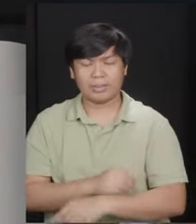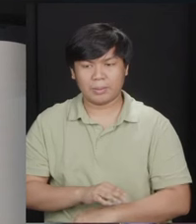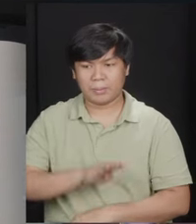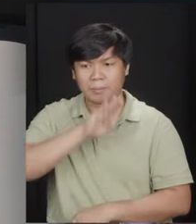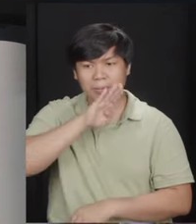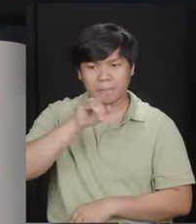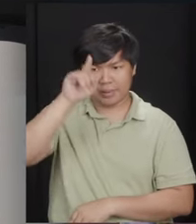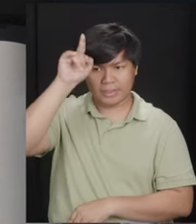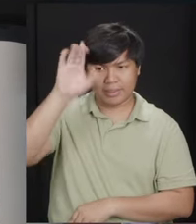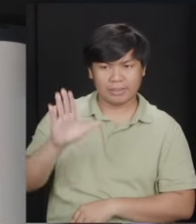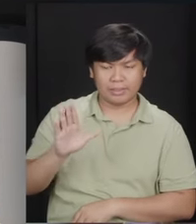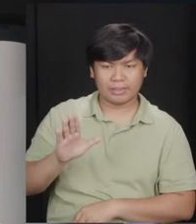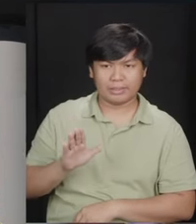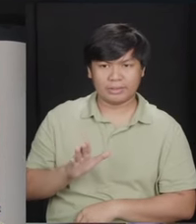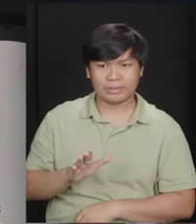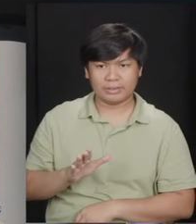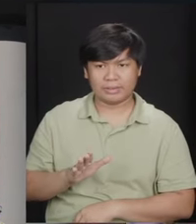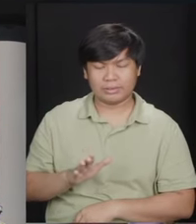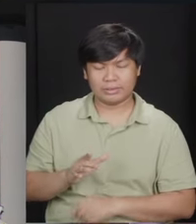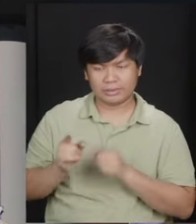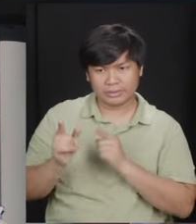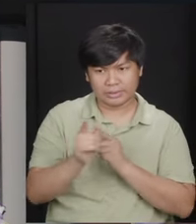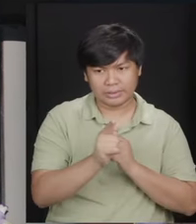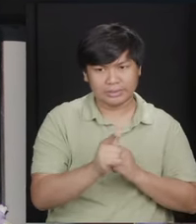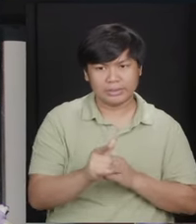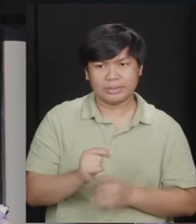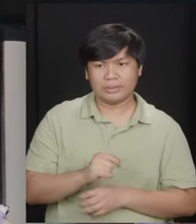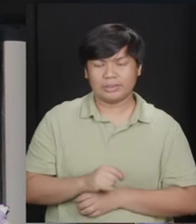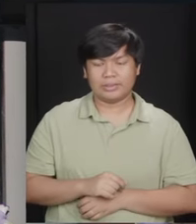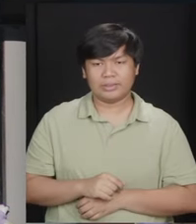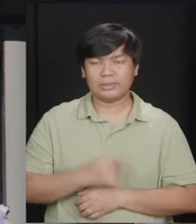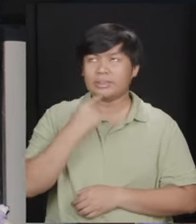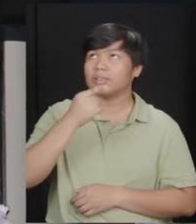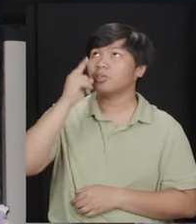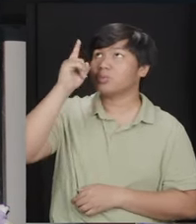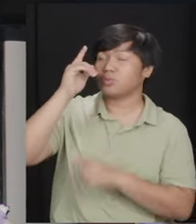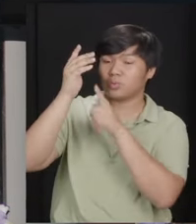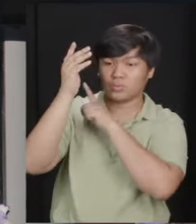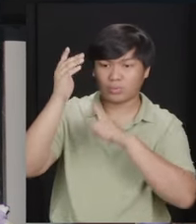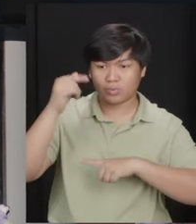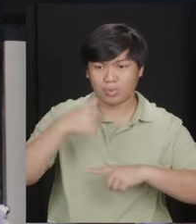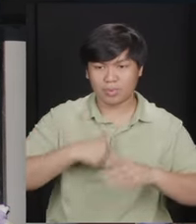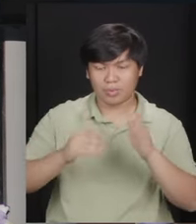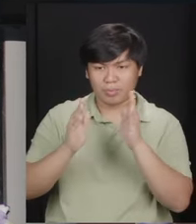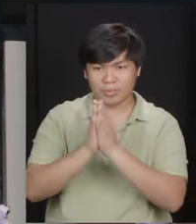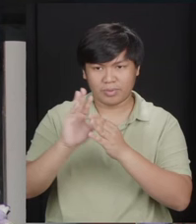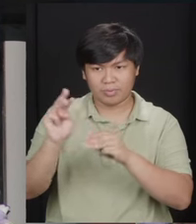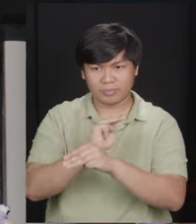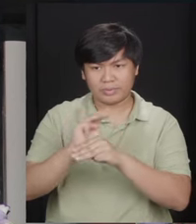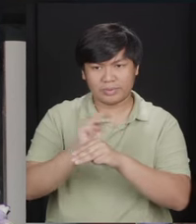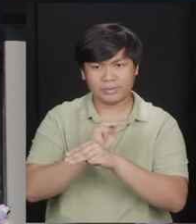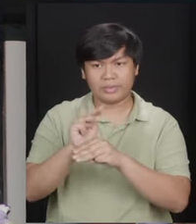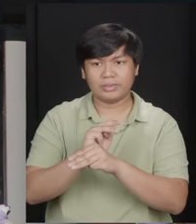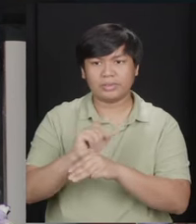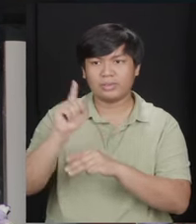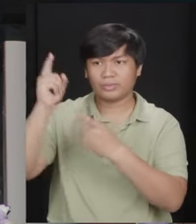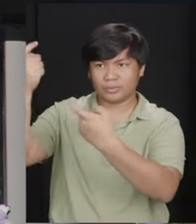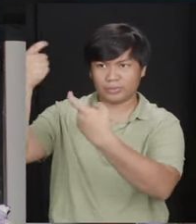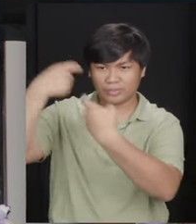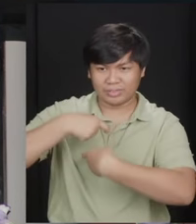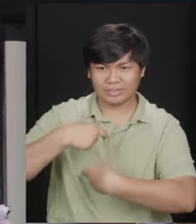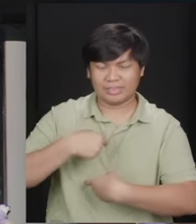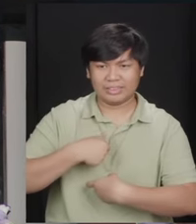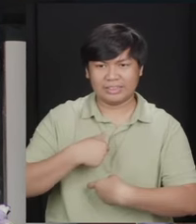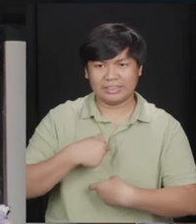towards God and towards these gang members. And he said, "Lord, I prayed for a ministry, and what you gave me was